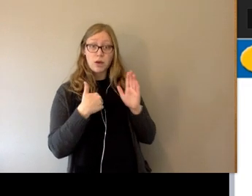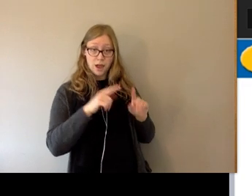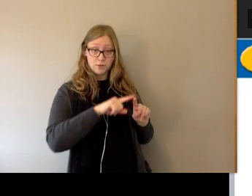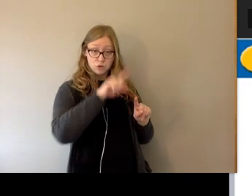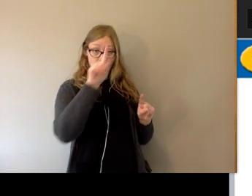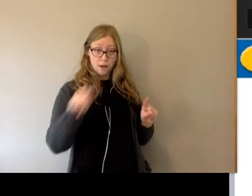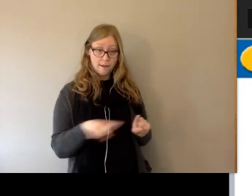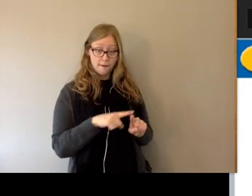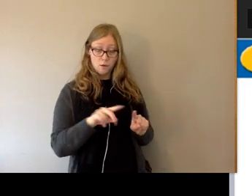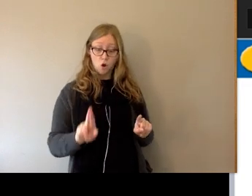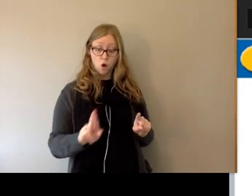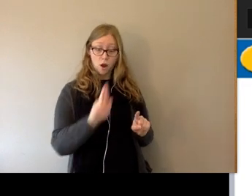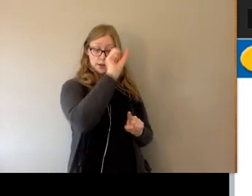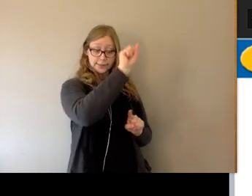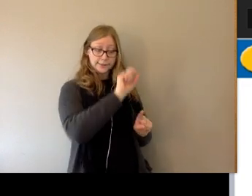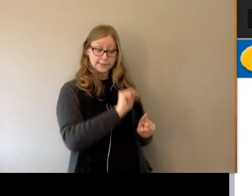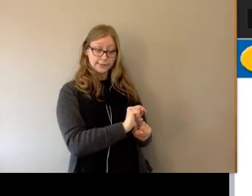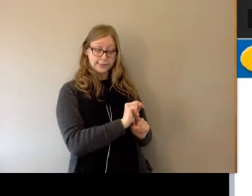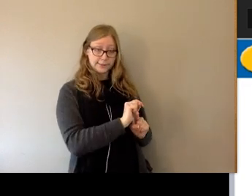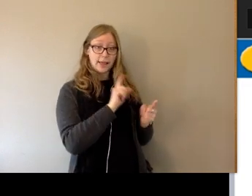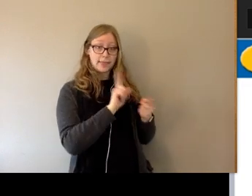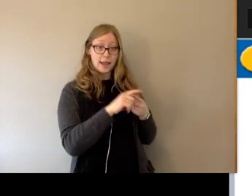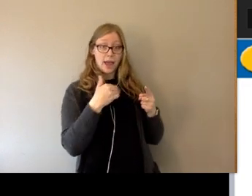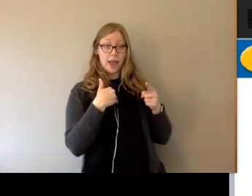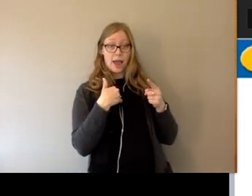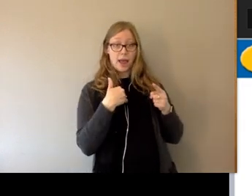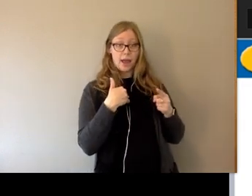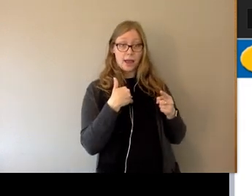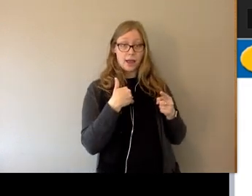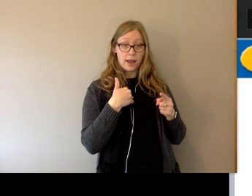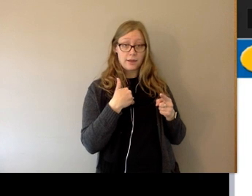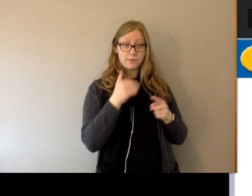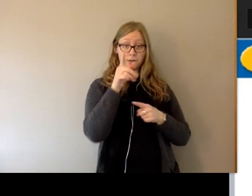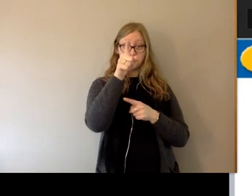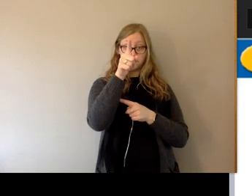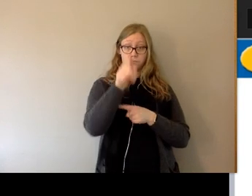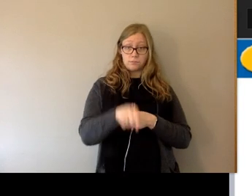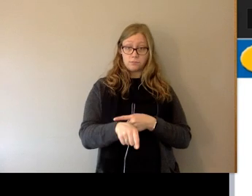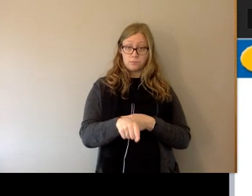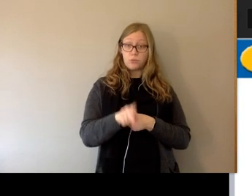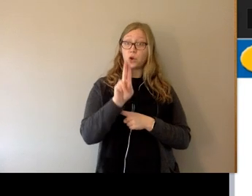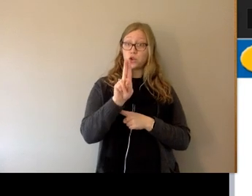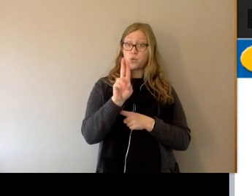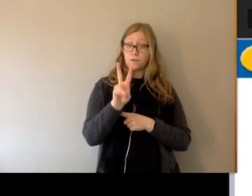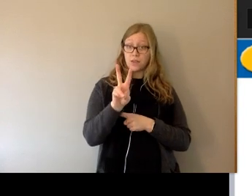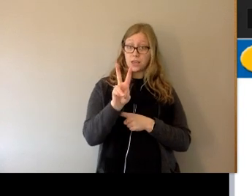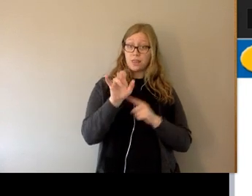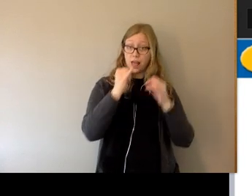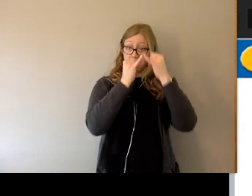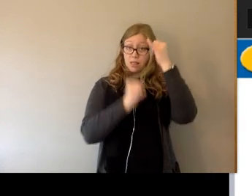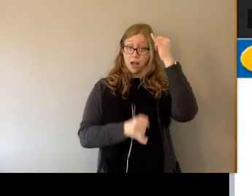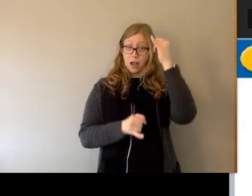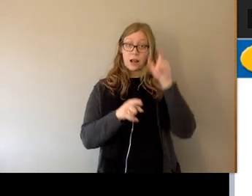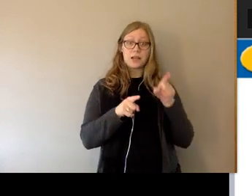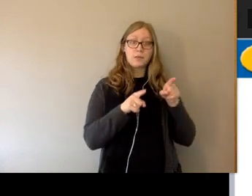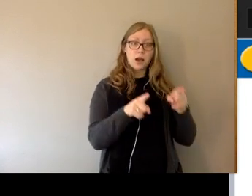segment UV, which is parallel to the side ST. And so given that it crosses RS